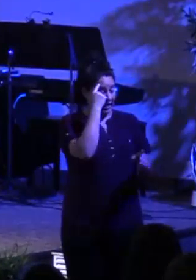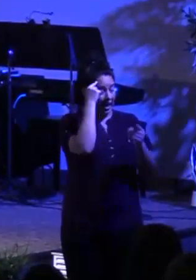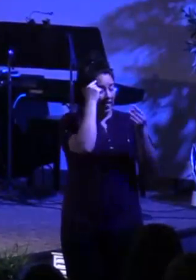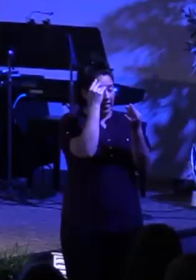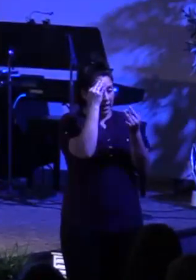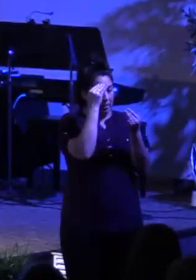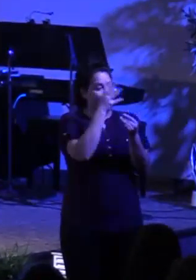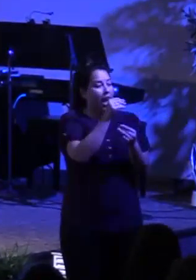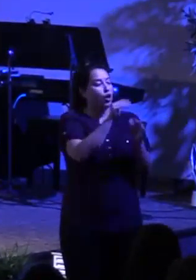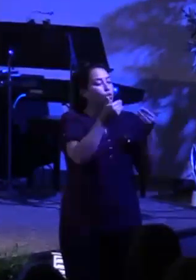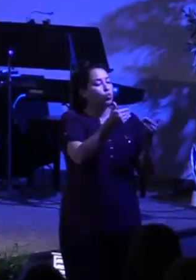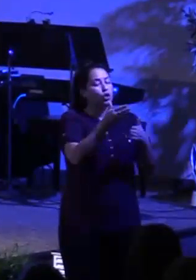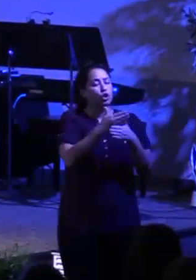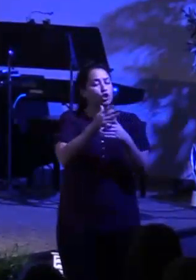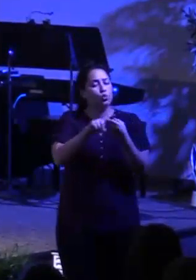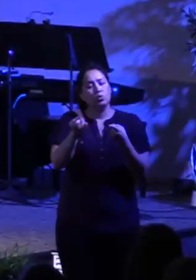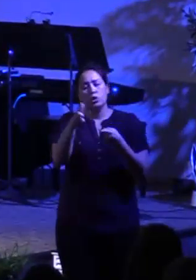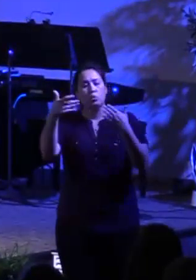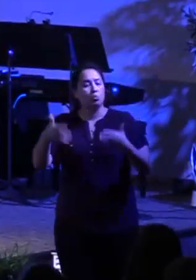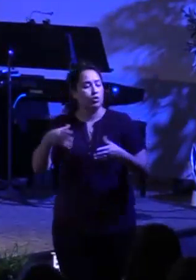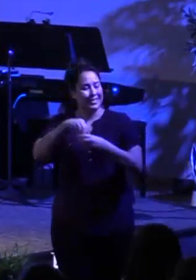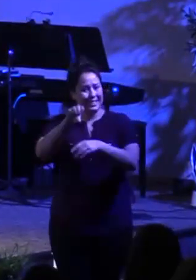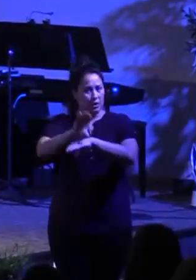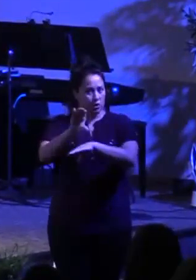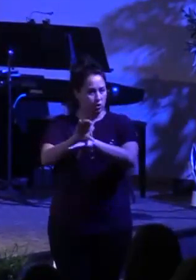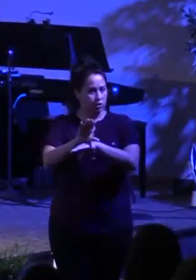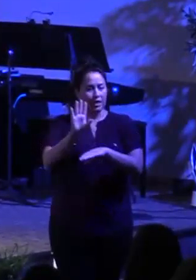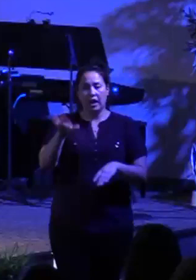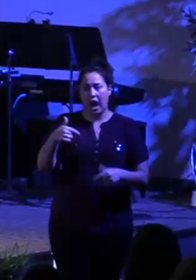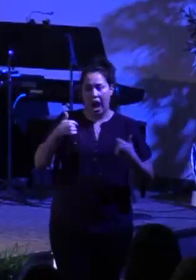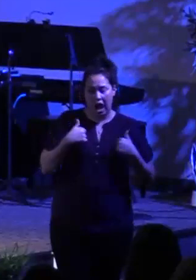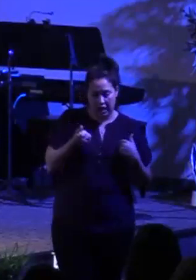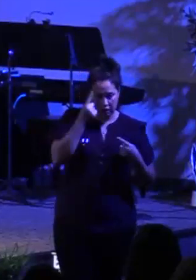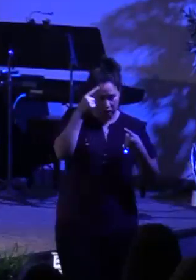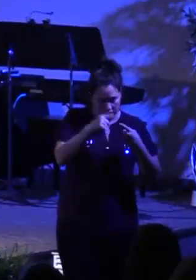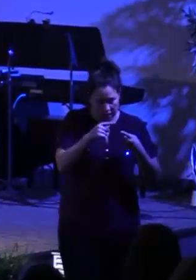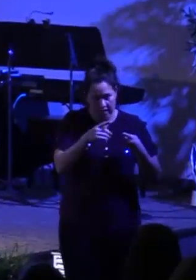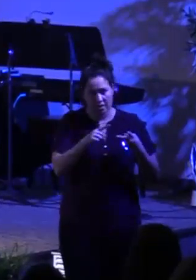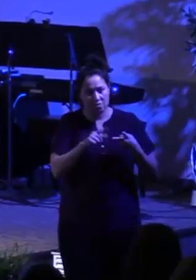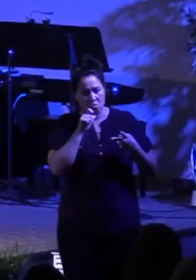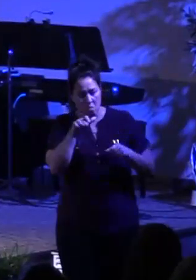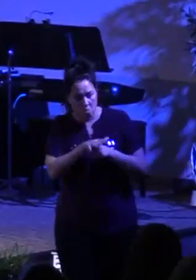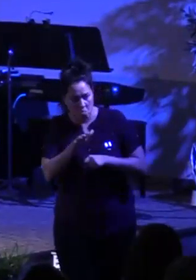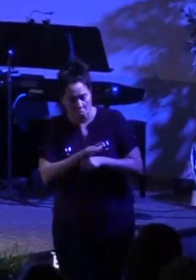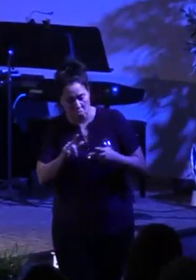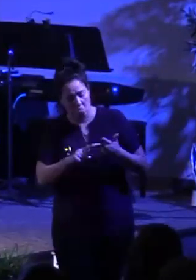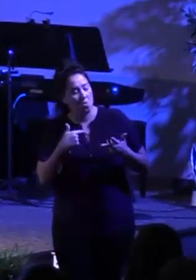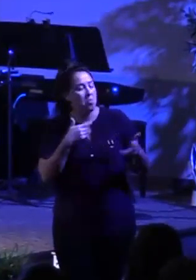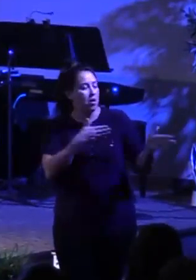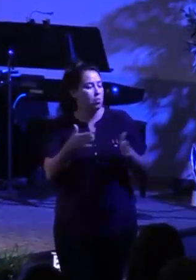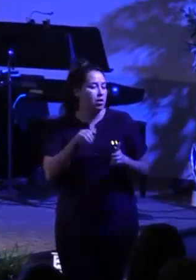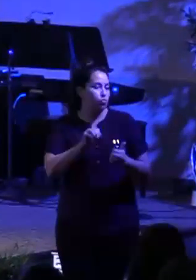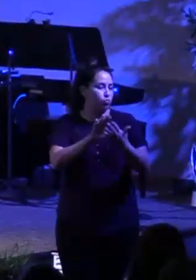it to someone in the fellowship. Here's what I understand. Here's what I lack. This is what I'll do. Because the